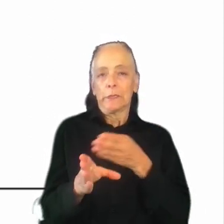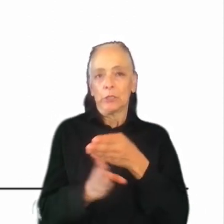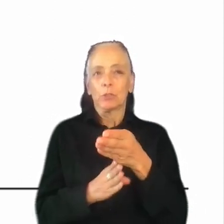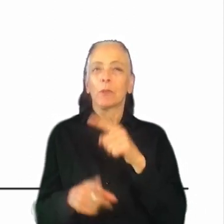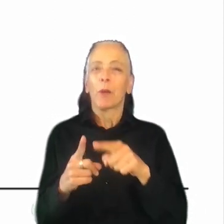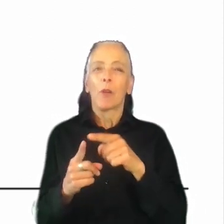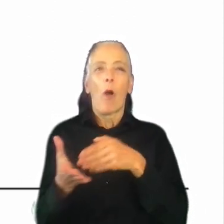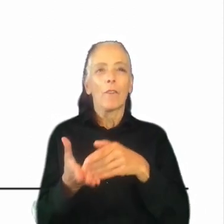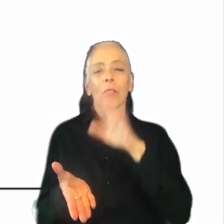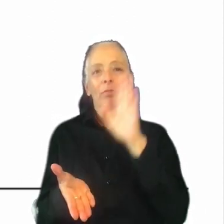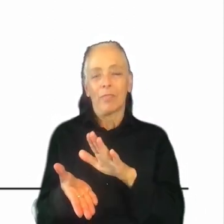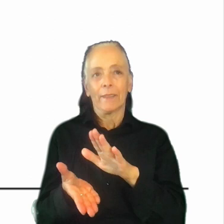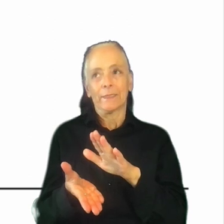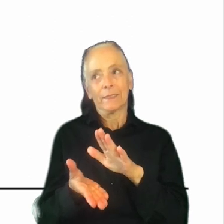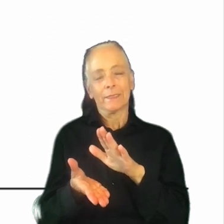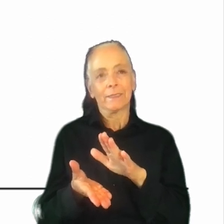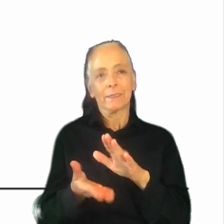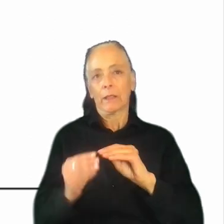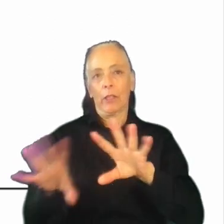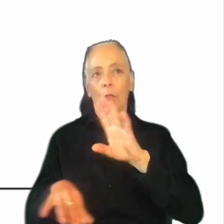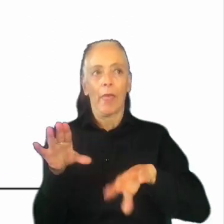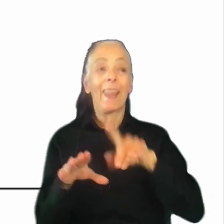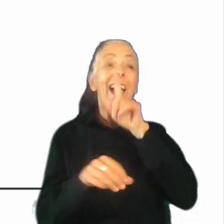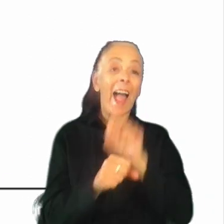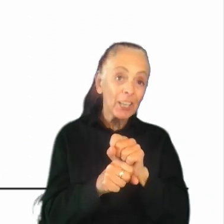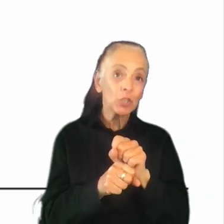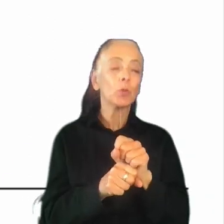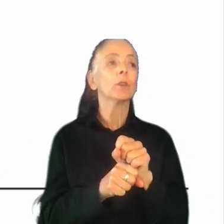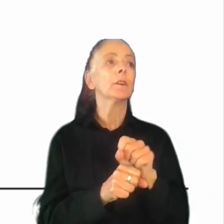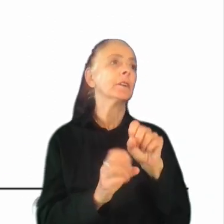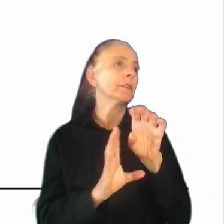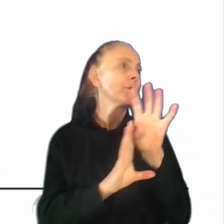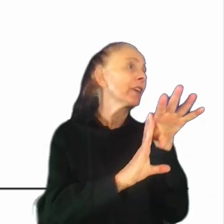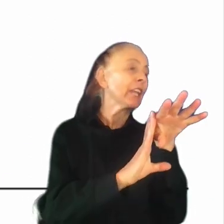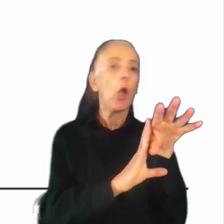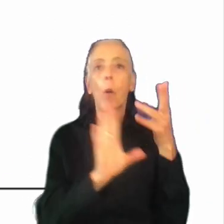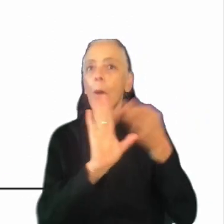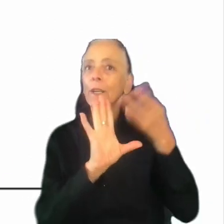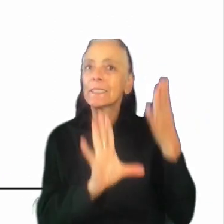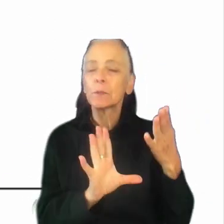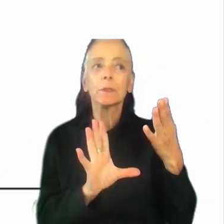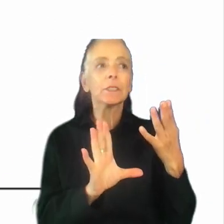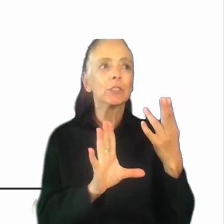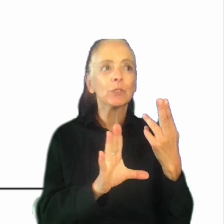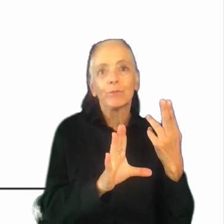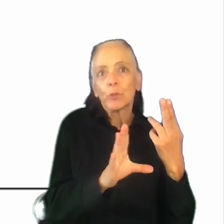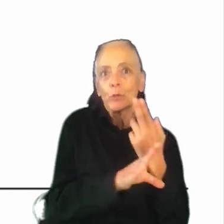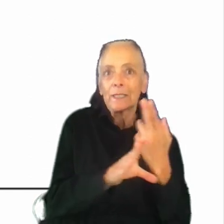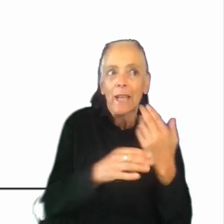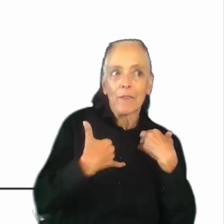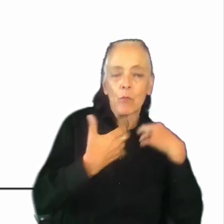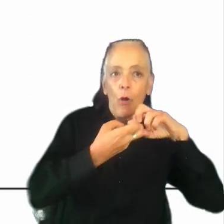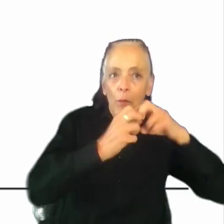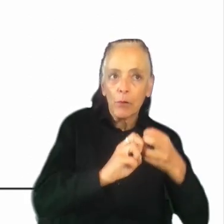convincing than an actual usability test where you can show a video of a participant having problems or show some real data from players and so because it's not